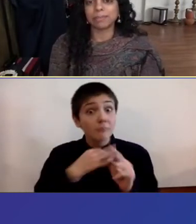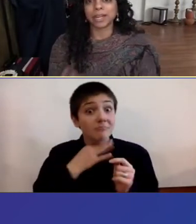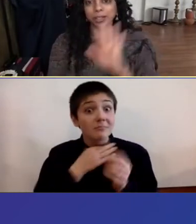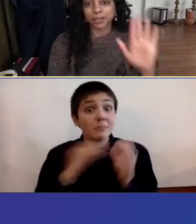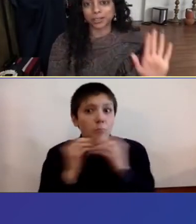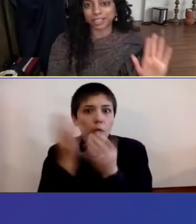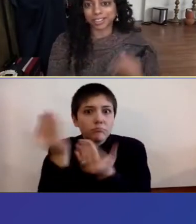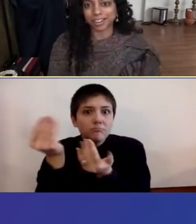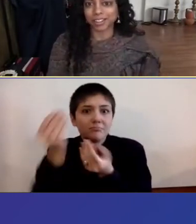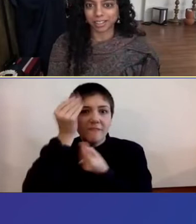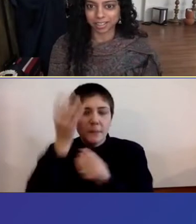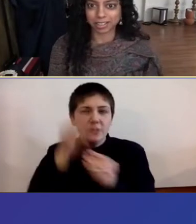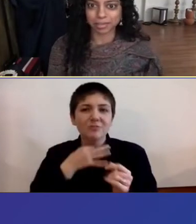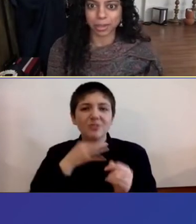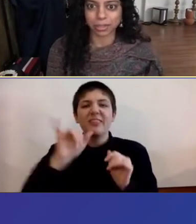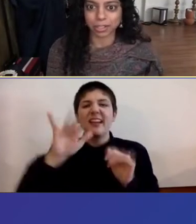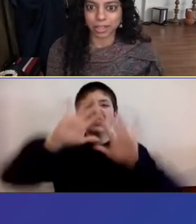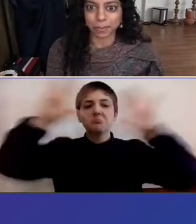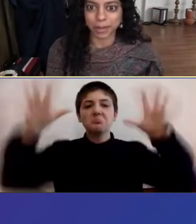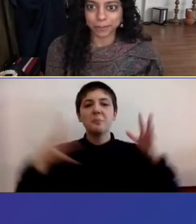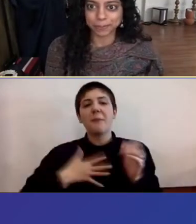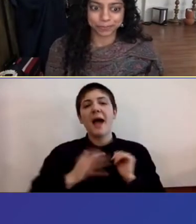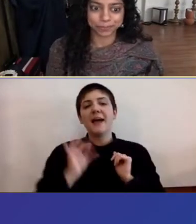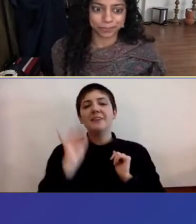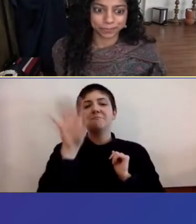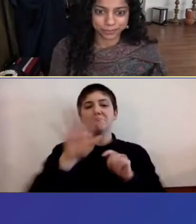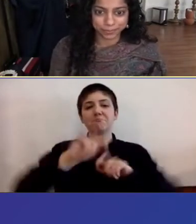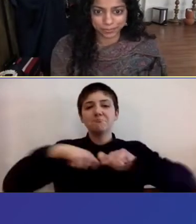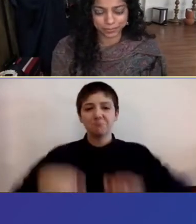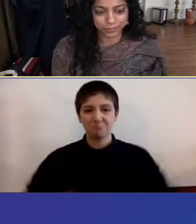That's my conclusion on my thoughts on the matter.